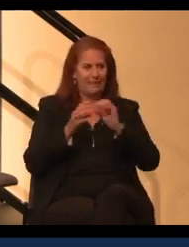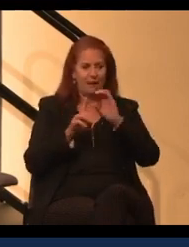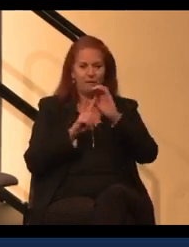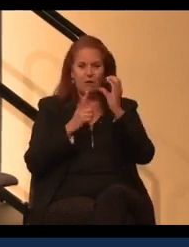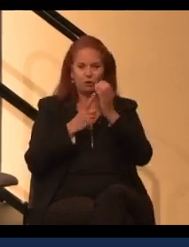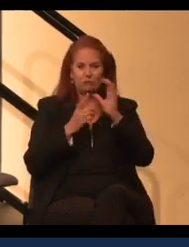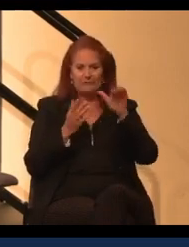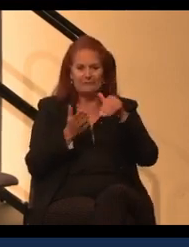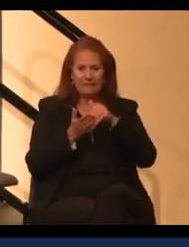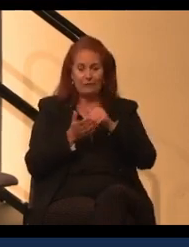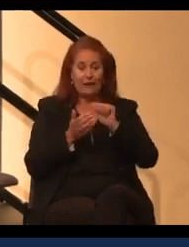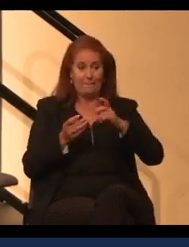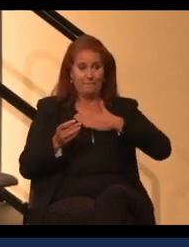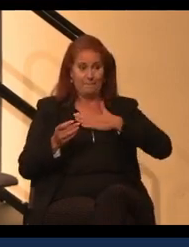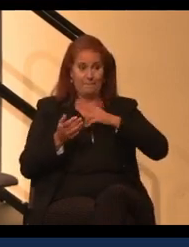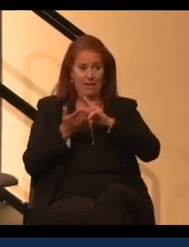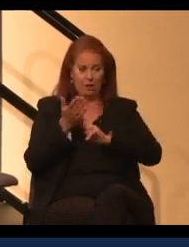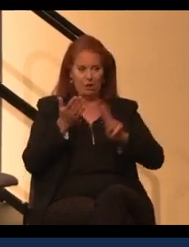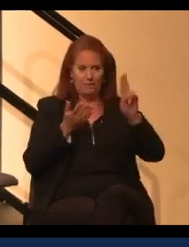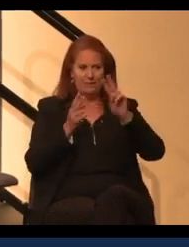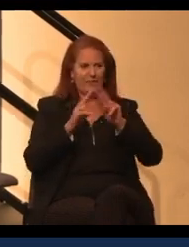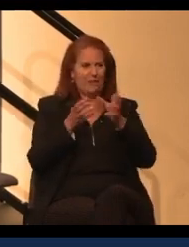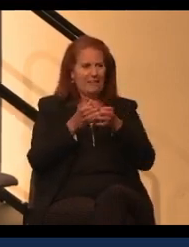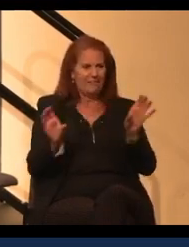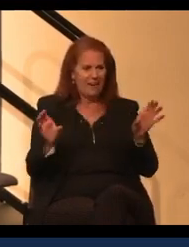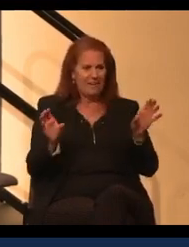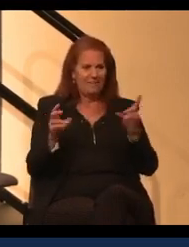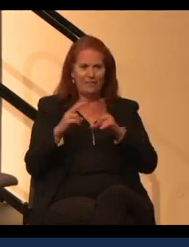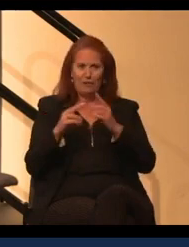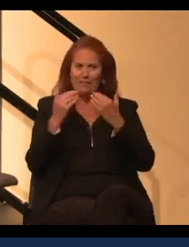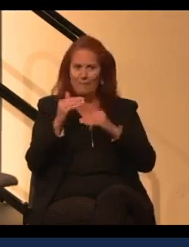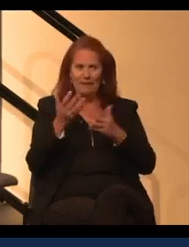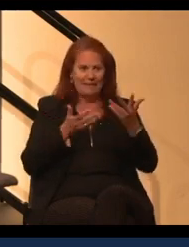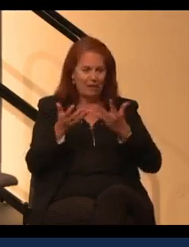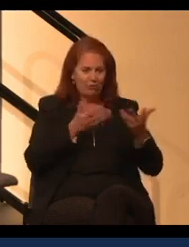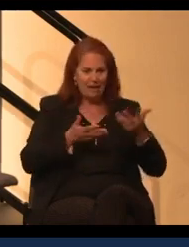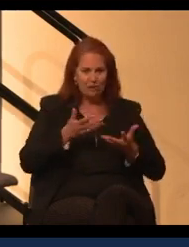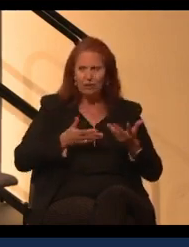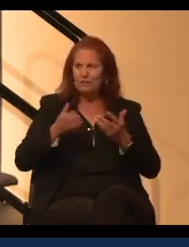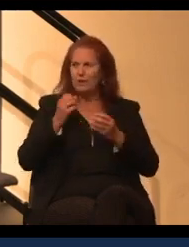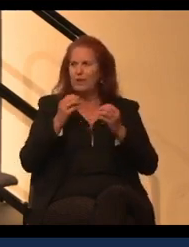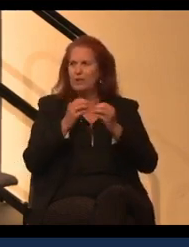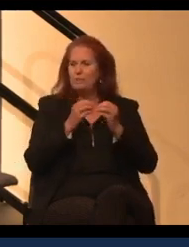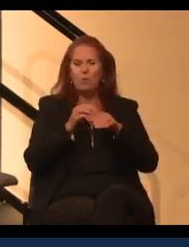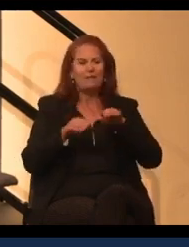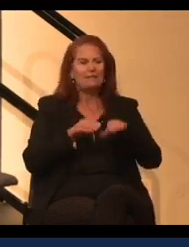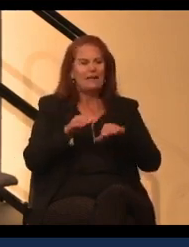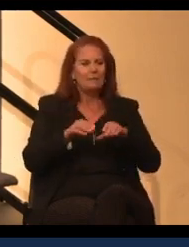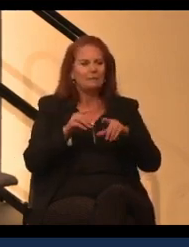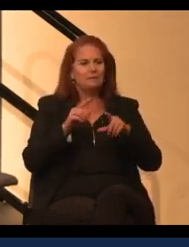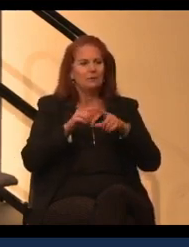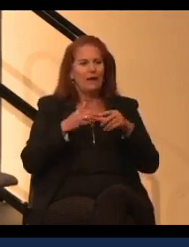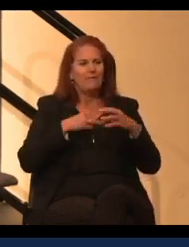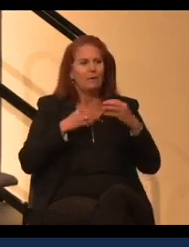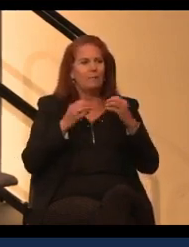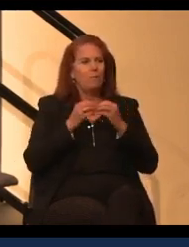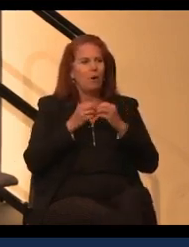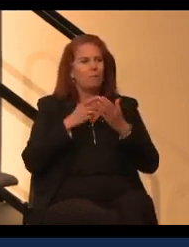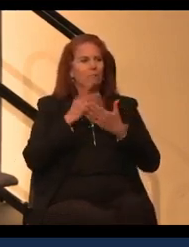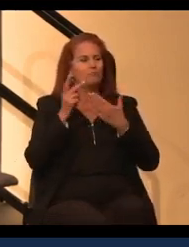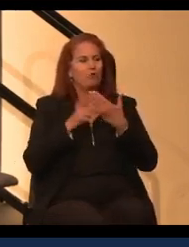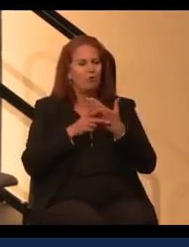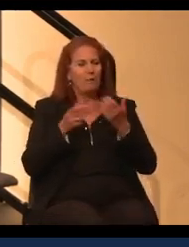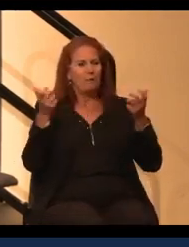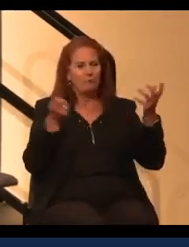centers. At my university, they're very divided. There's very limited interaction. So there's more steps to have more of this programming and bringing